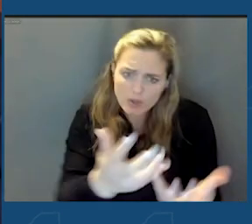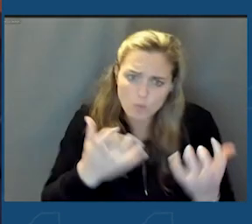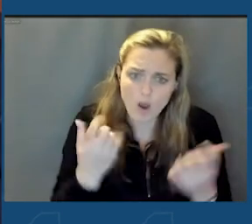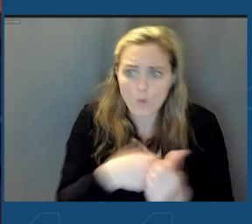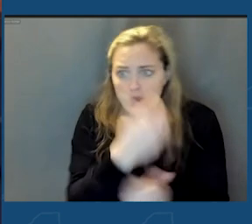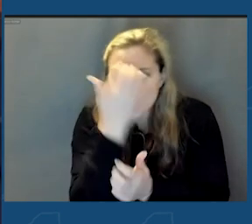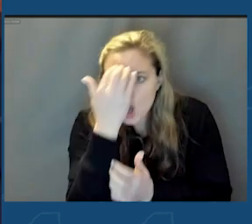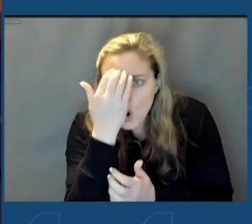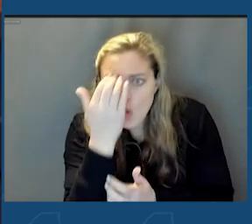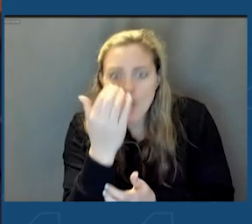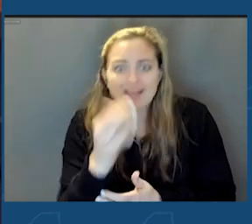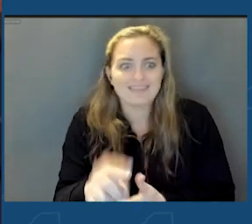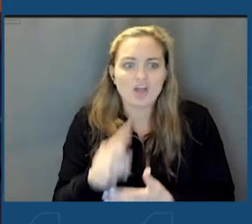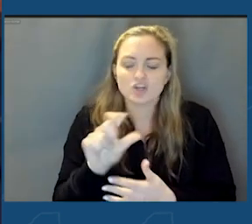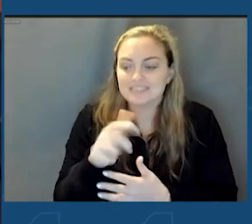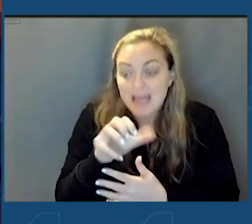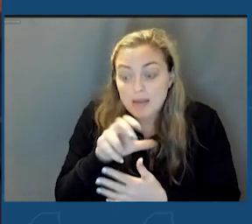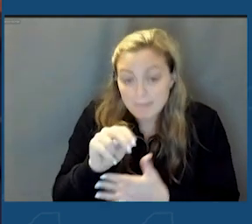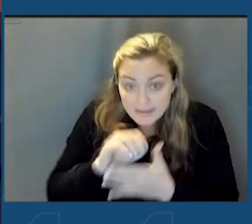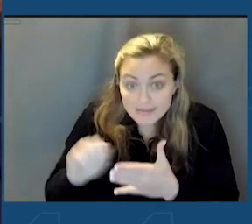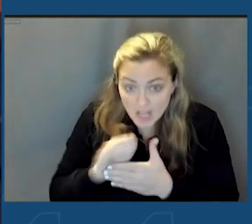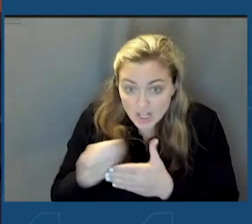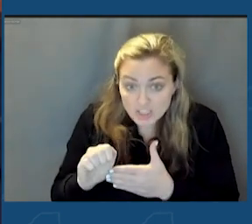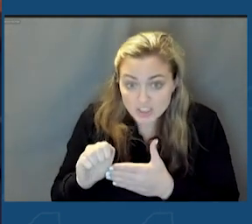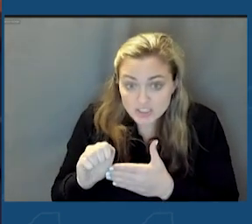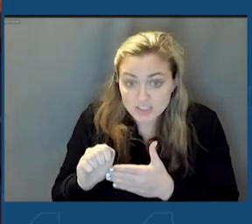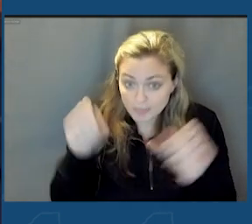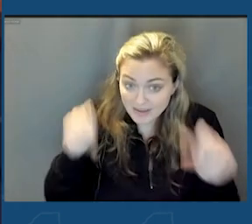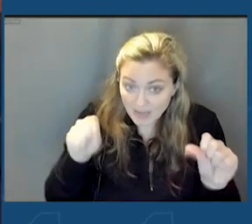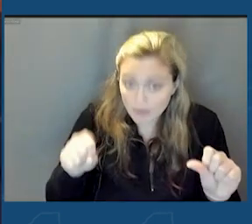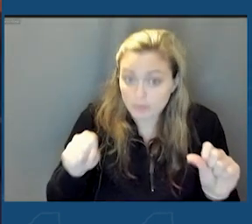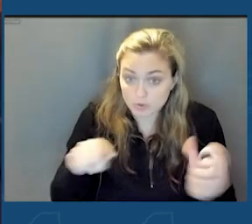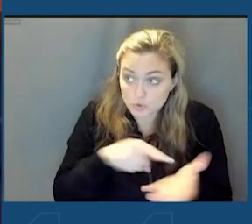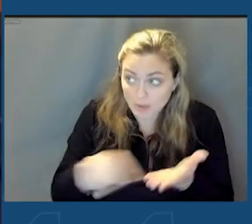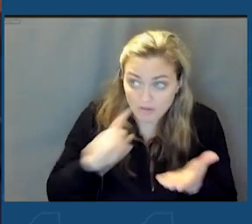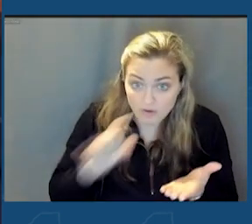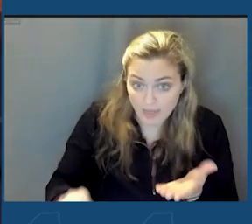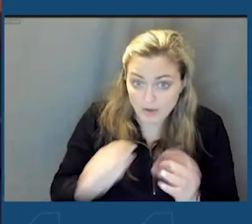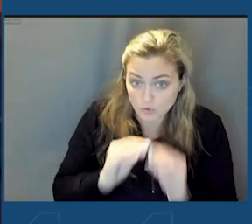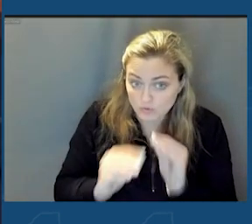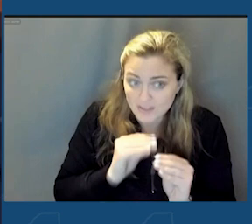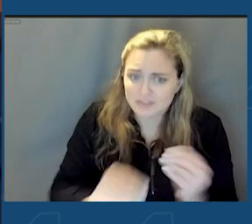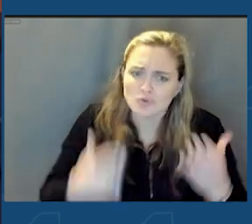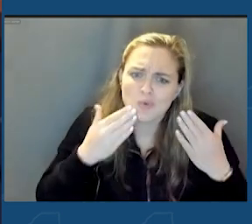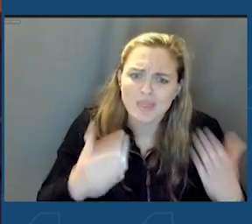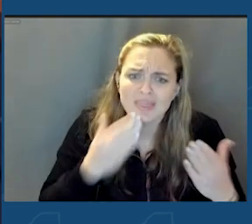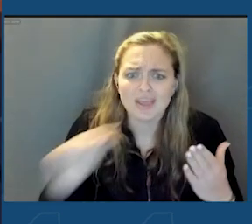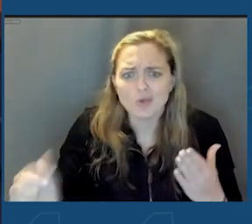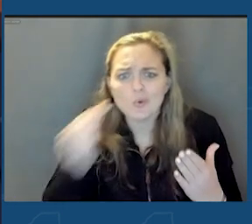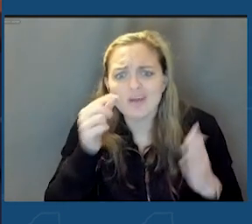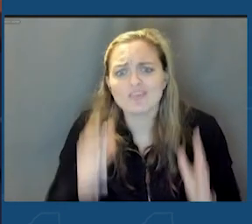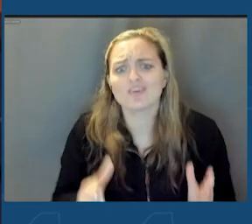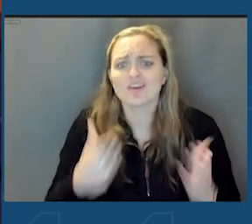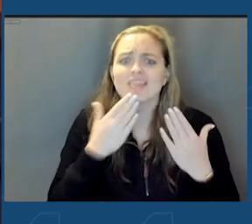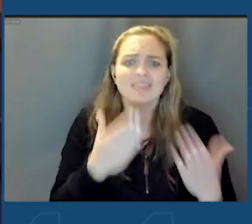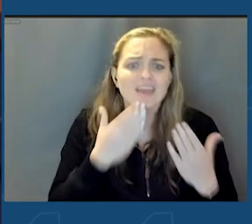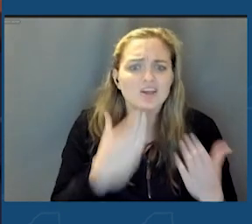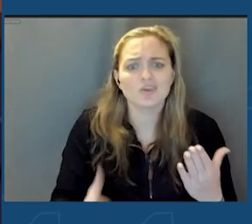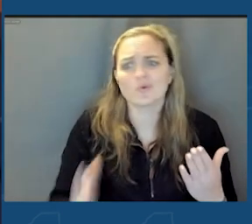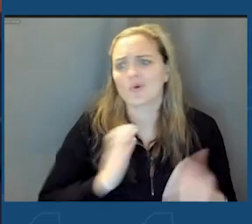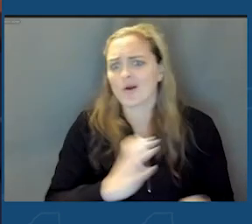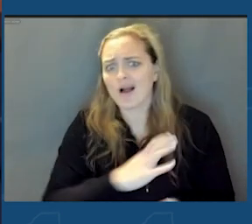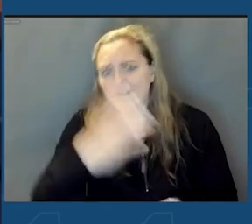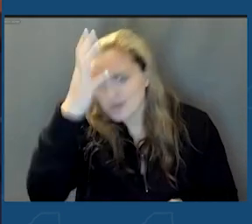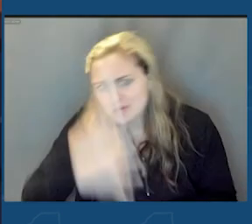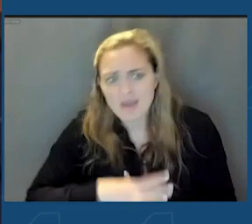know there is $10 million to be able to make it all happen. So thank you, Governor. Thank you, the Congressman, for being that